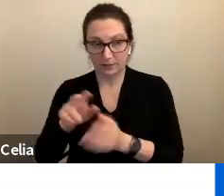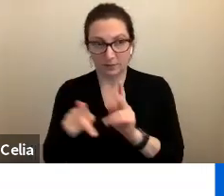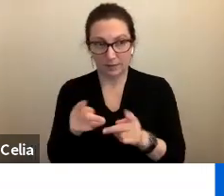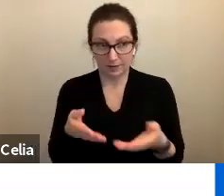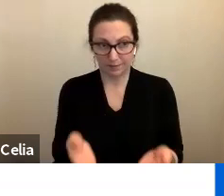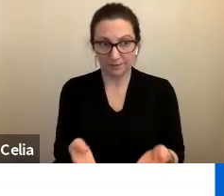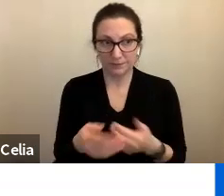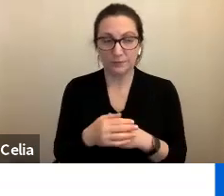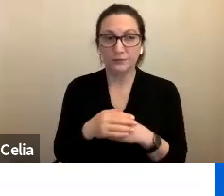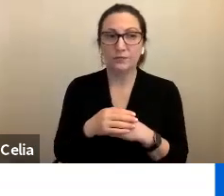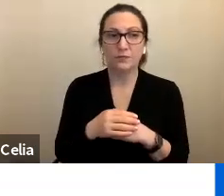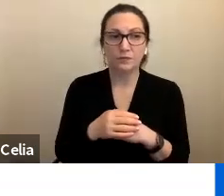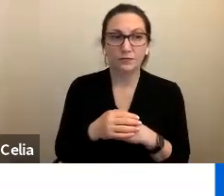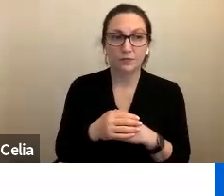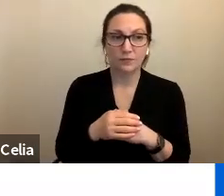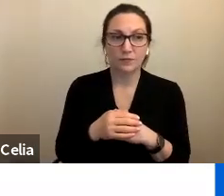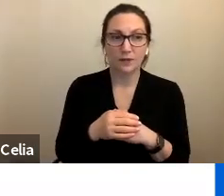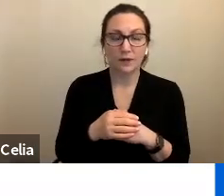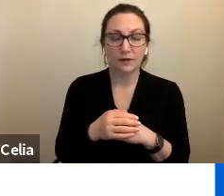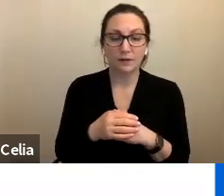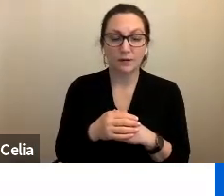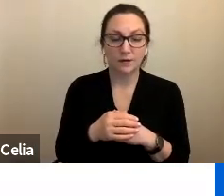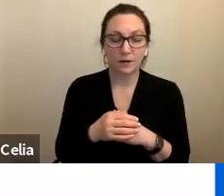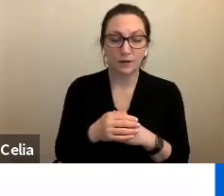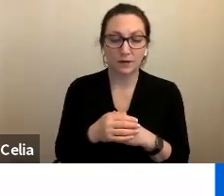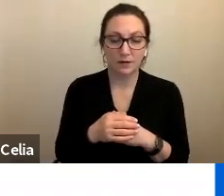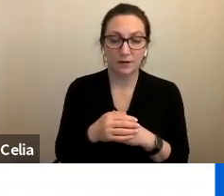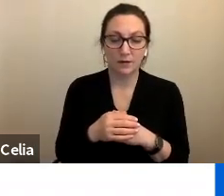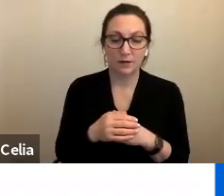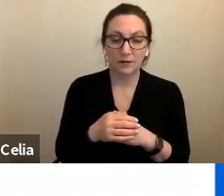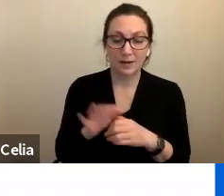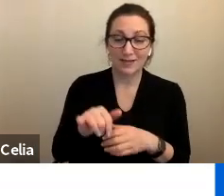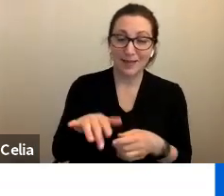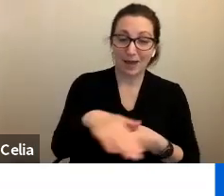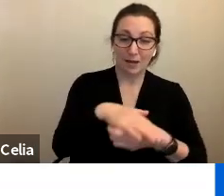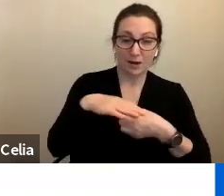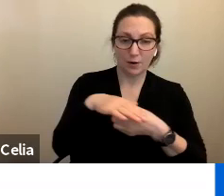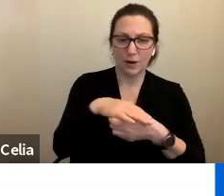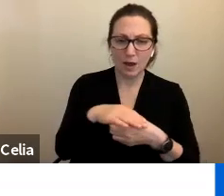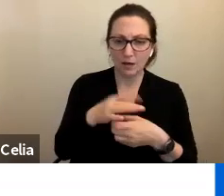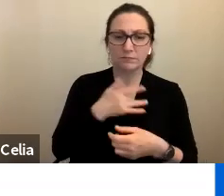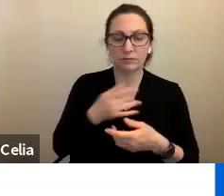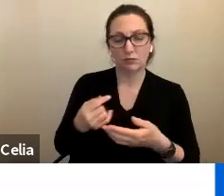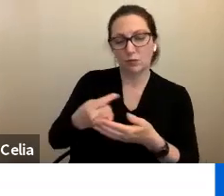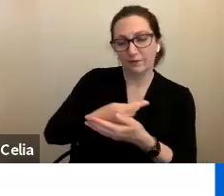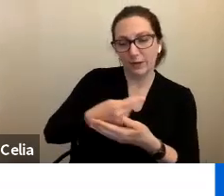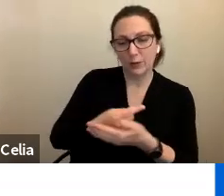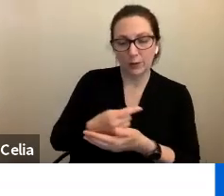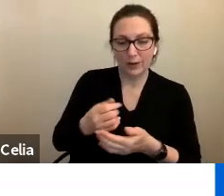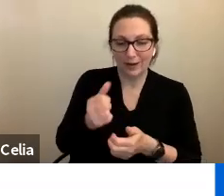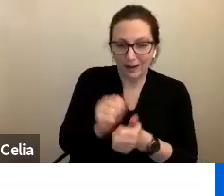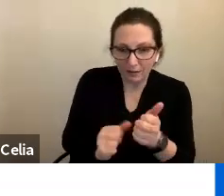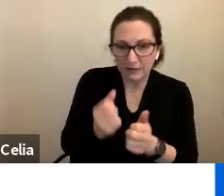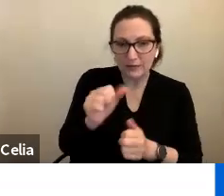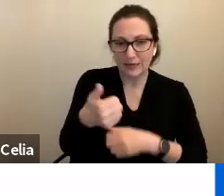They do review the census tract areas every 10 years, and they